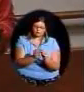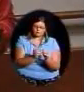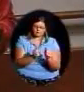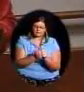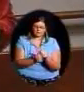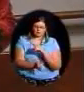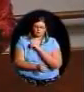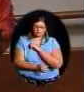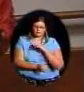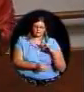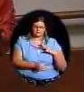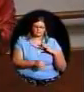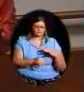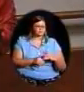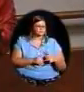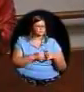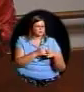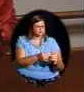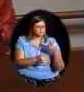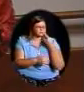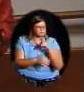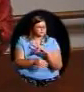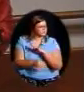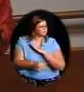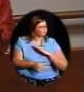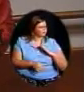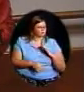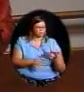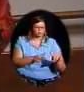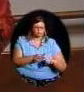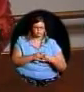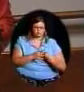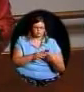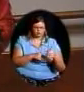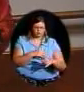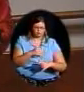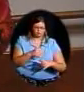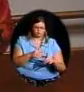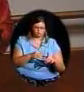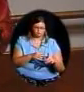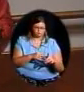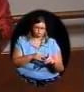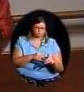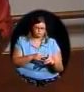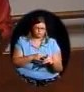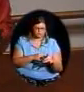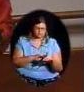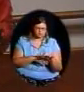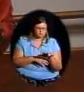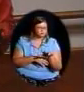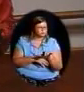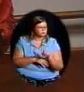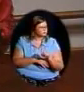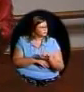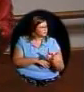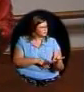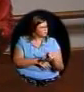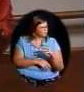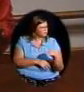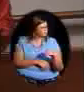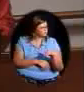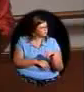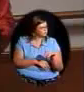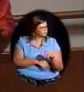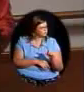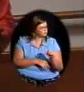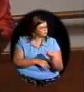staff presentations to the board. We'll start with the beginning of the year 2007-2008 report. We're